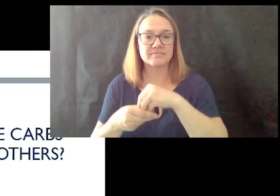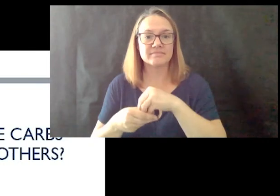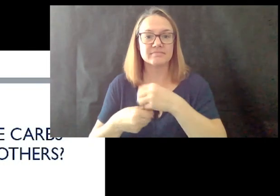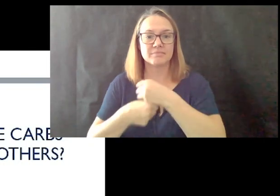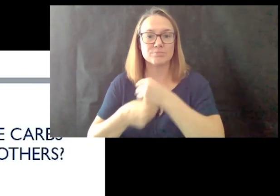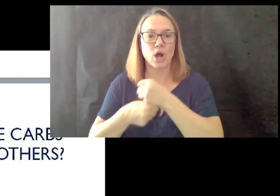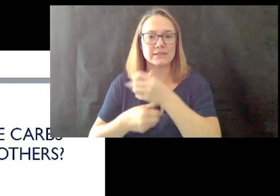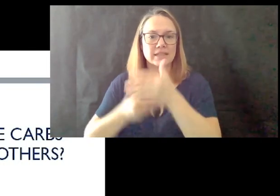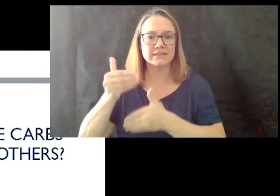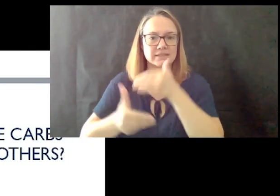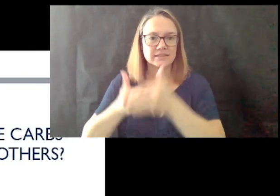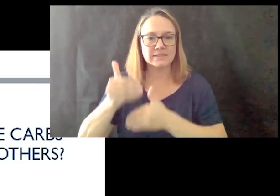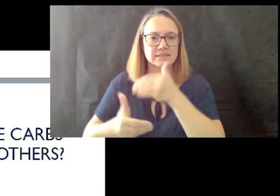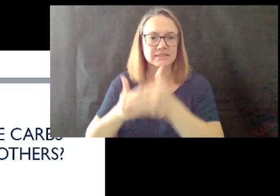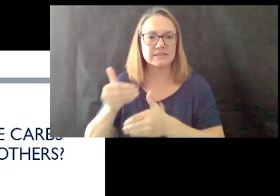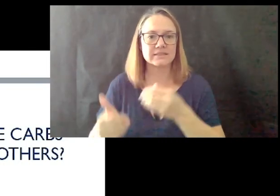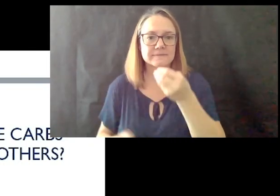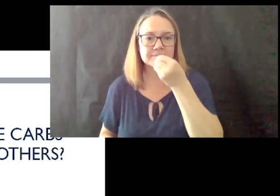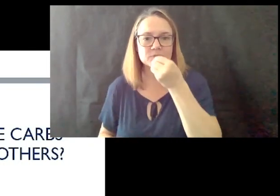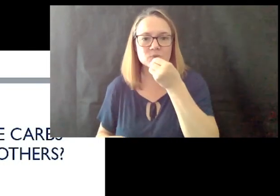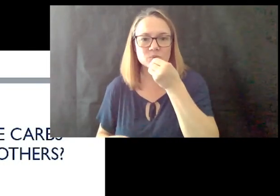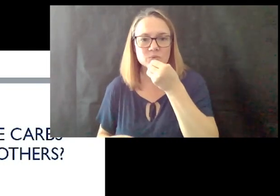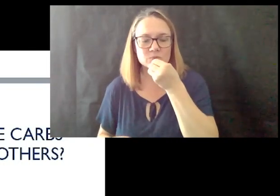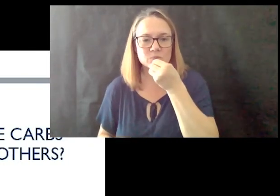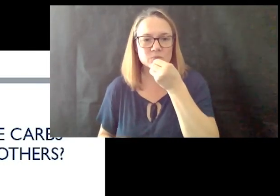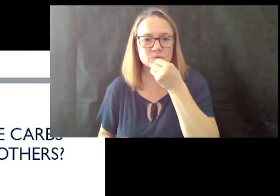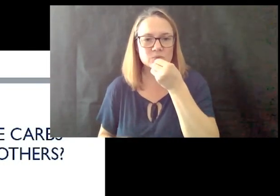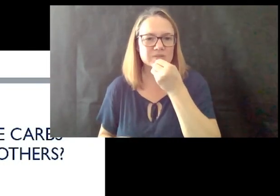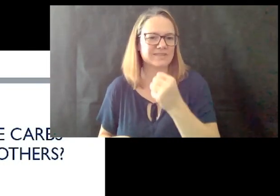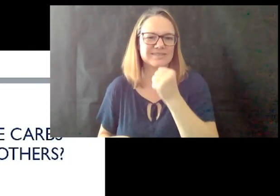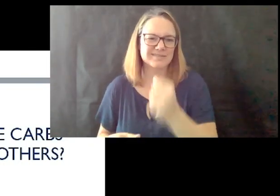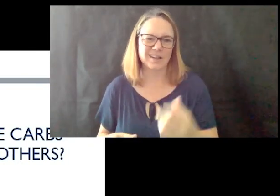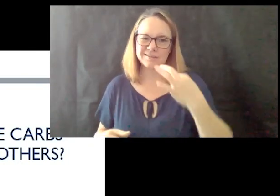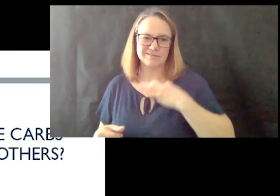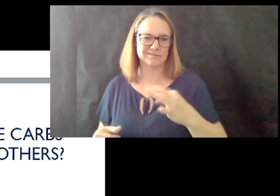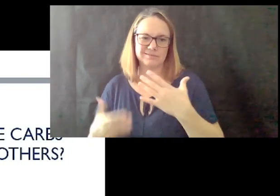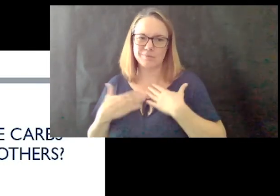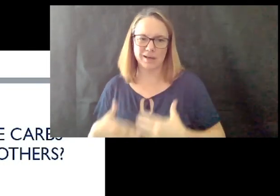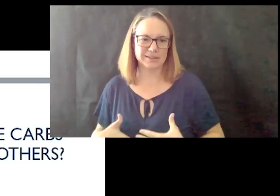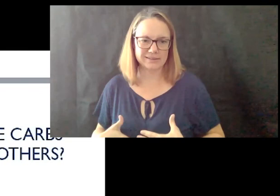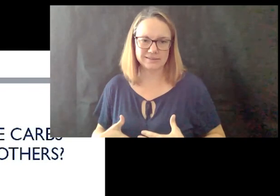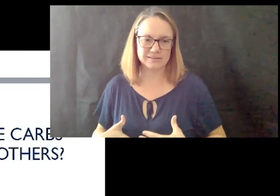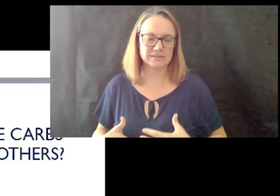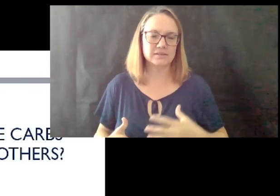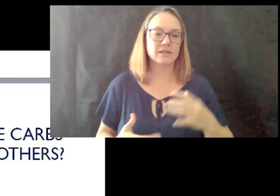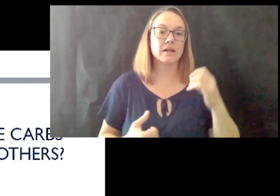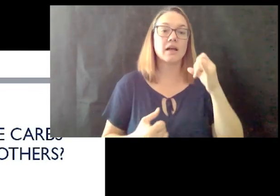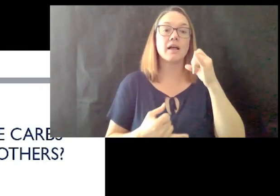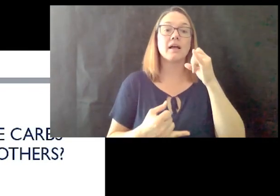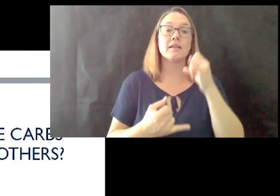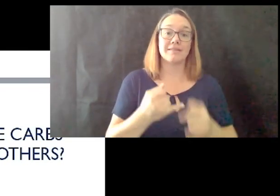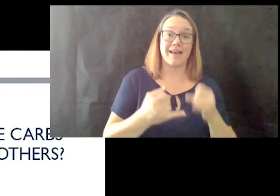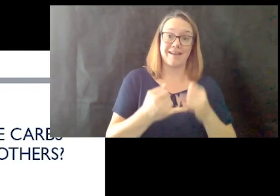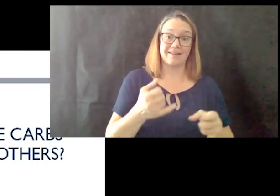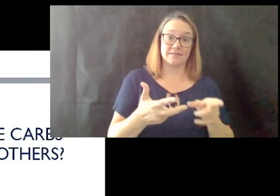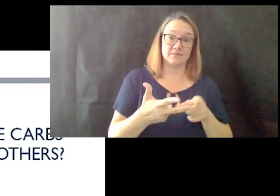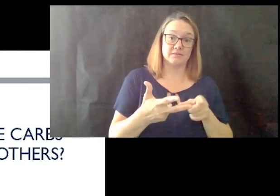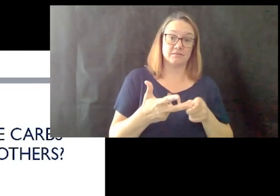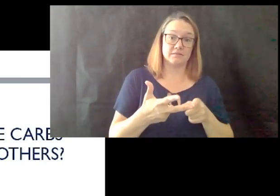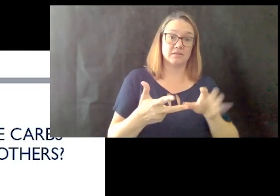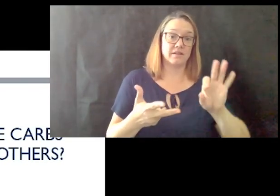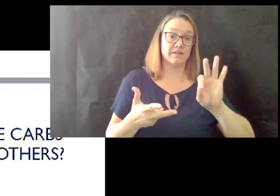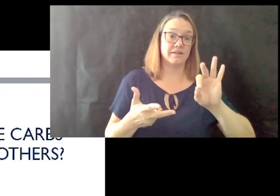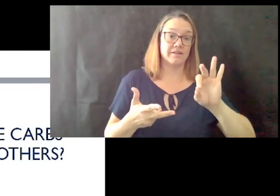into the processed foods aren't beneficial for your body. Lastly, fiber